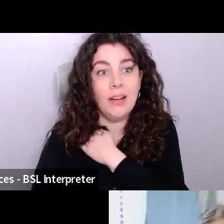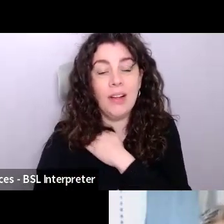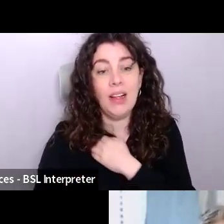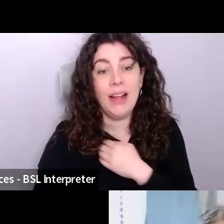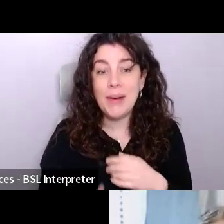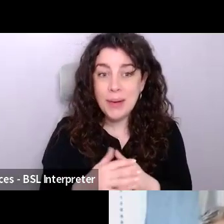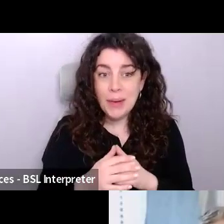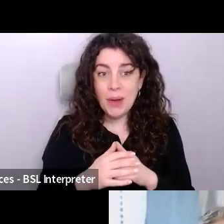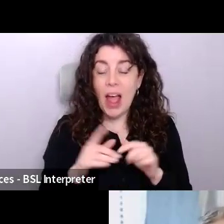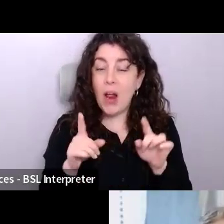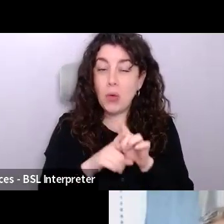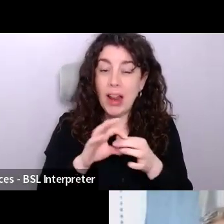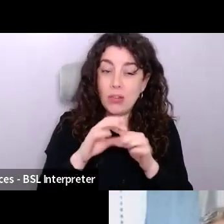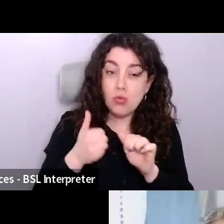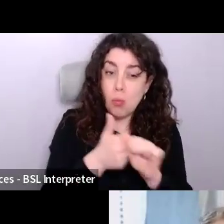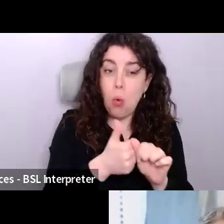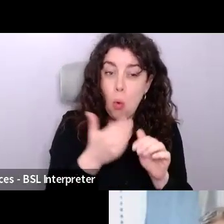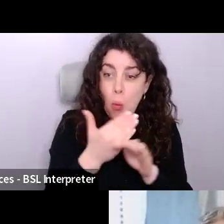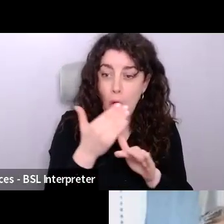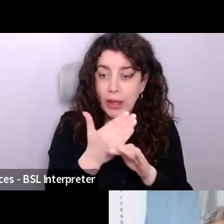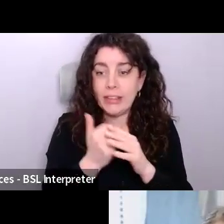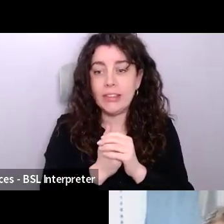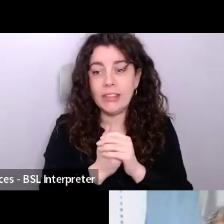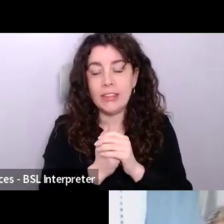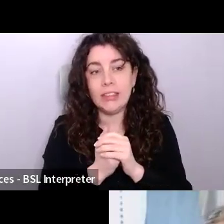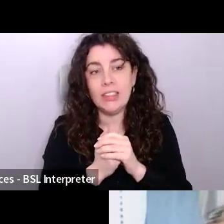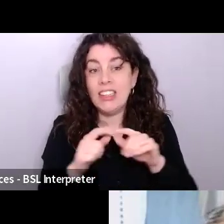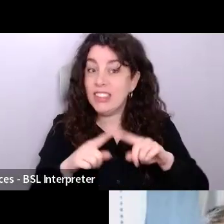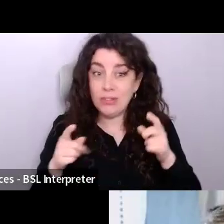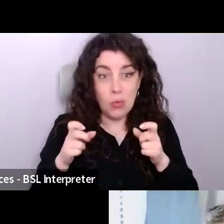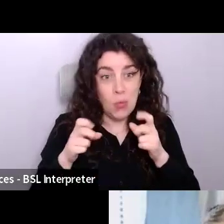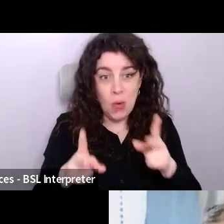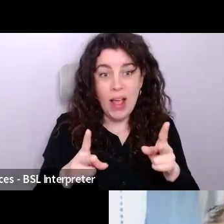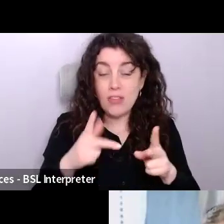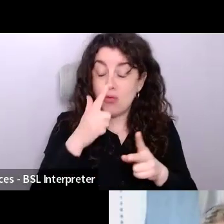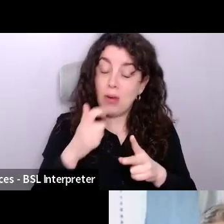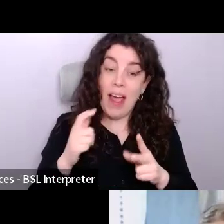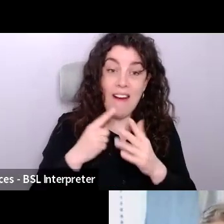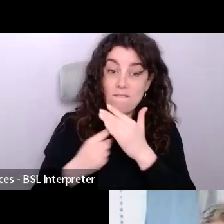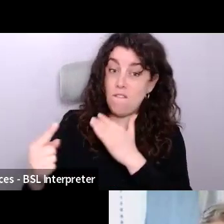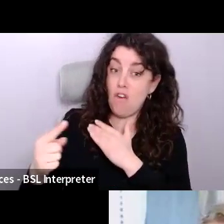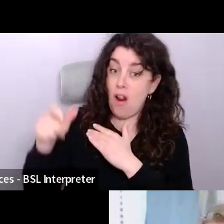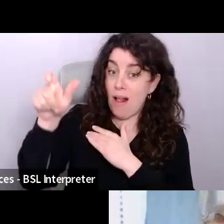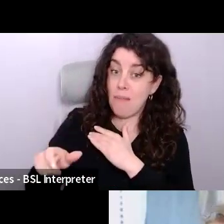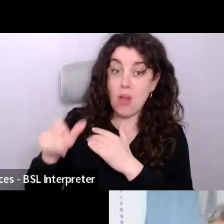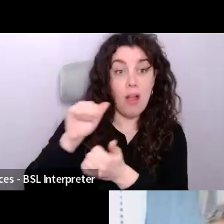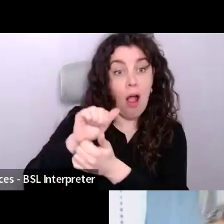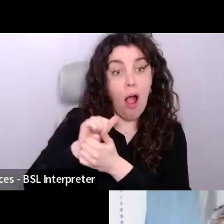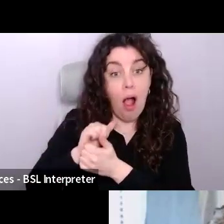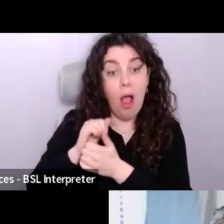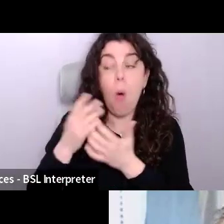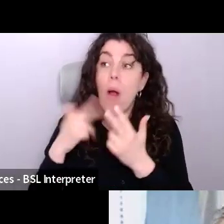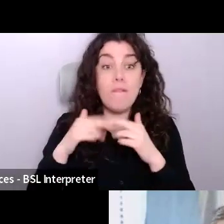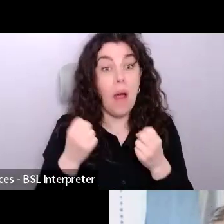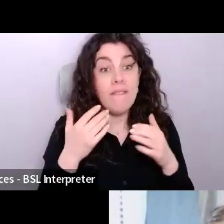the question about the support workers, so there are different ways to go about it. You can hire a freelancer, or if you have an